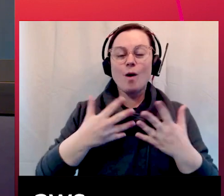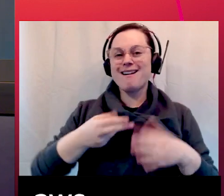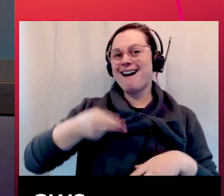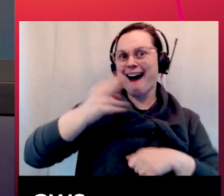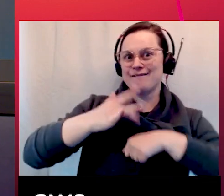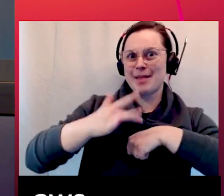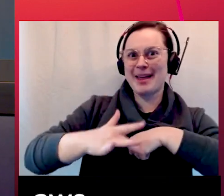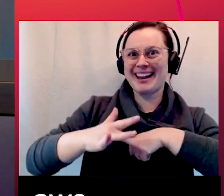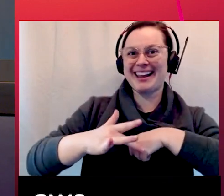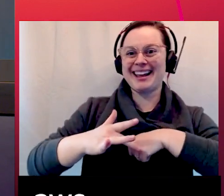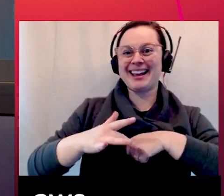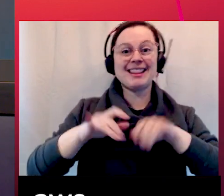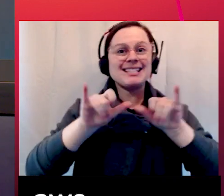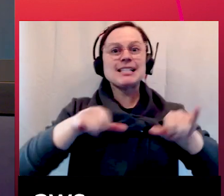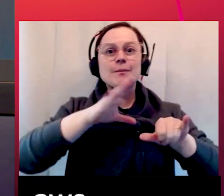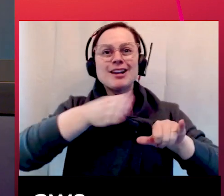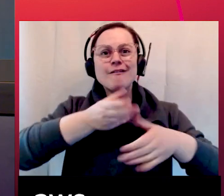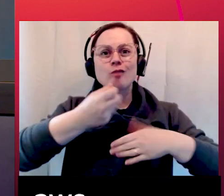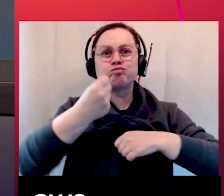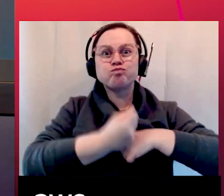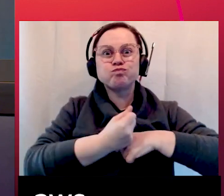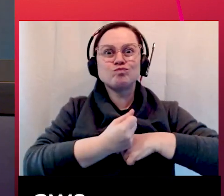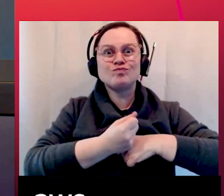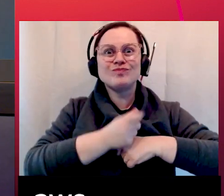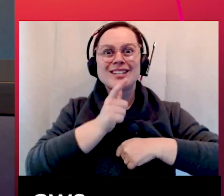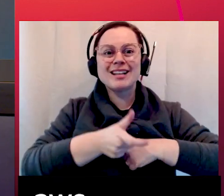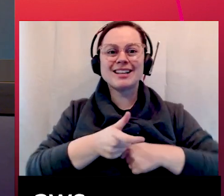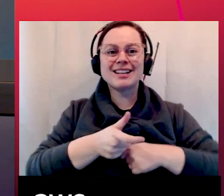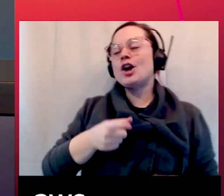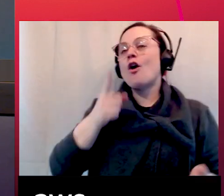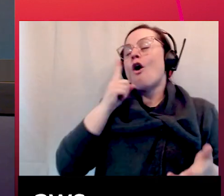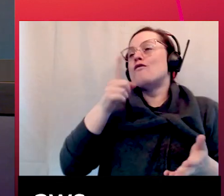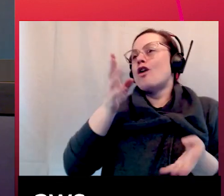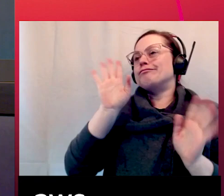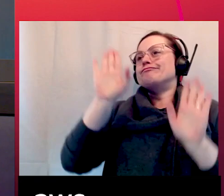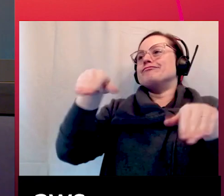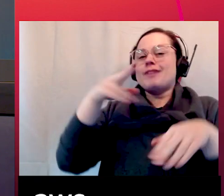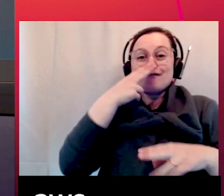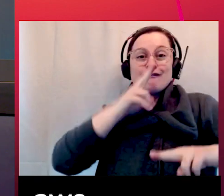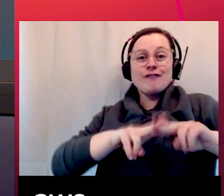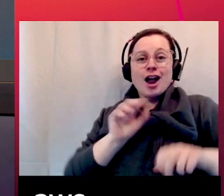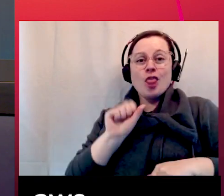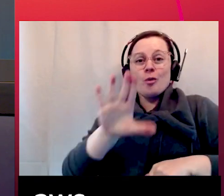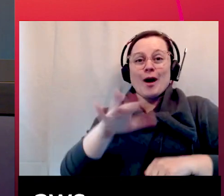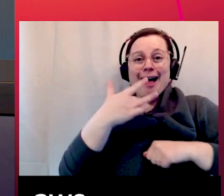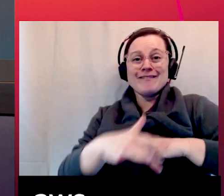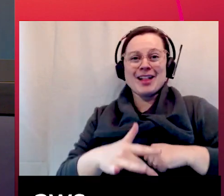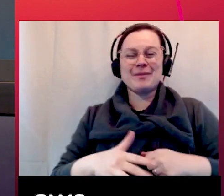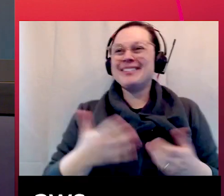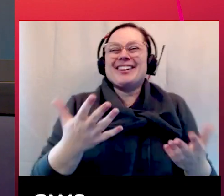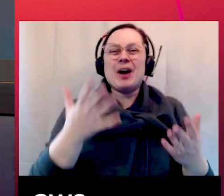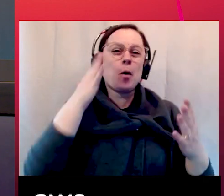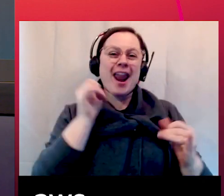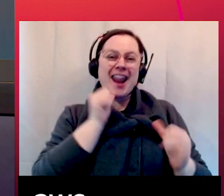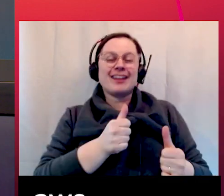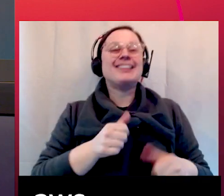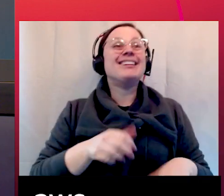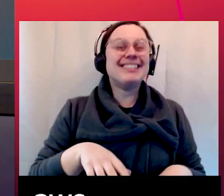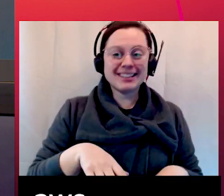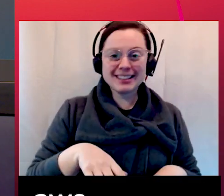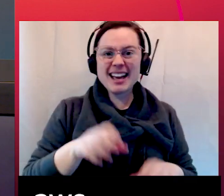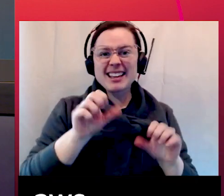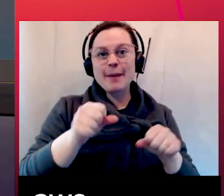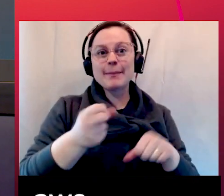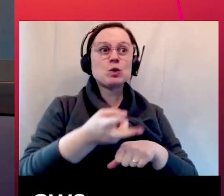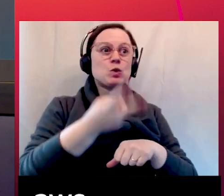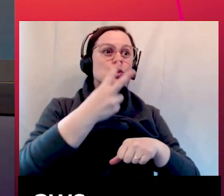system doesn't go down. Just for the heck of it. Yeah, just for the heck of it. Why not? It can be 2 different AZs in a region. It can be